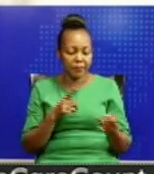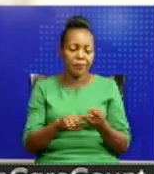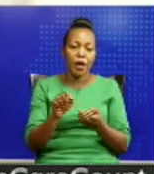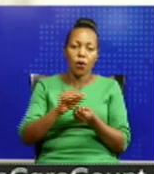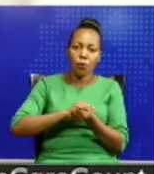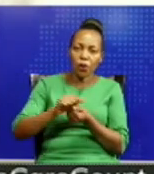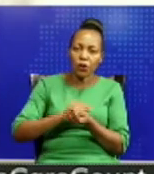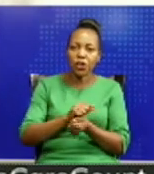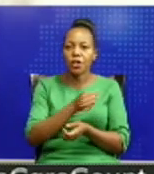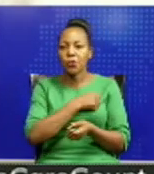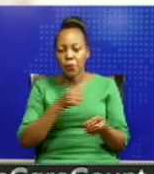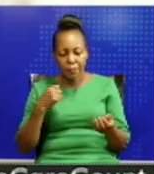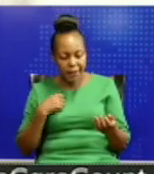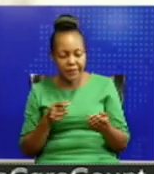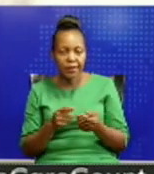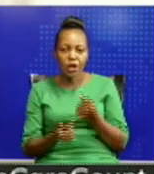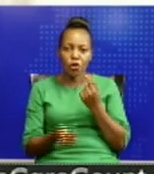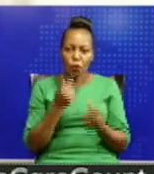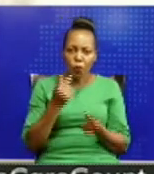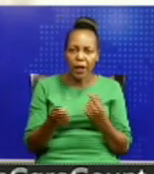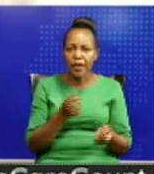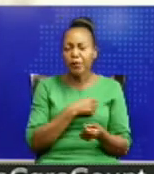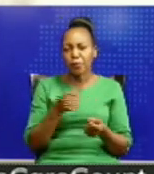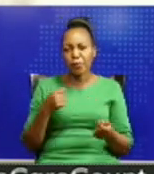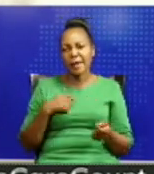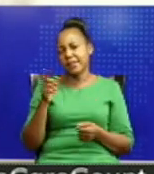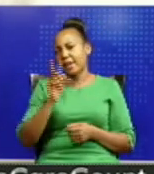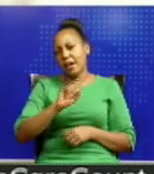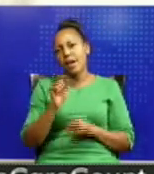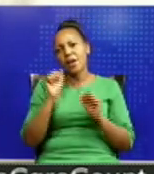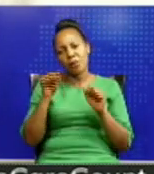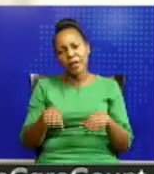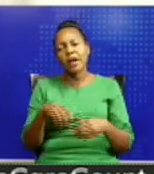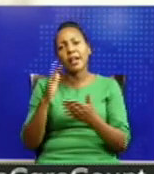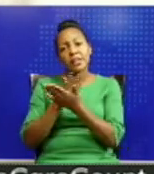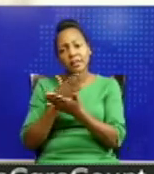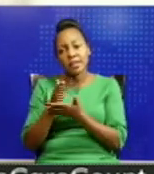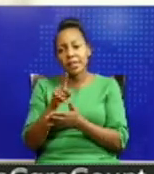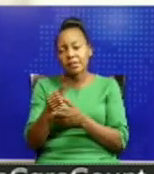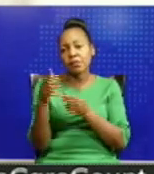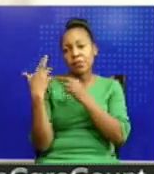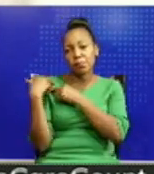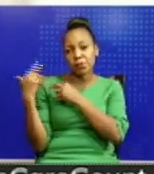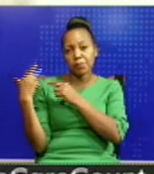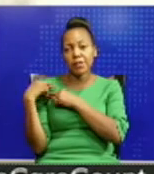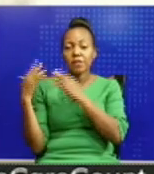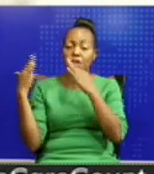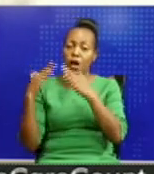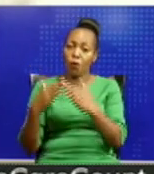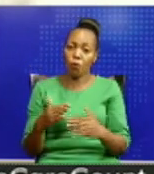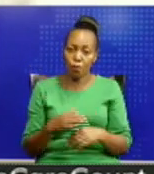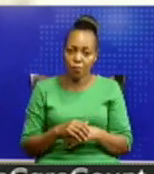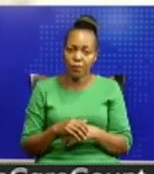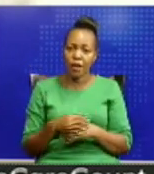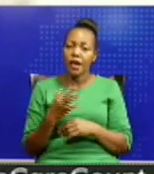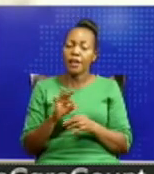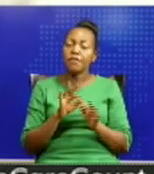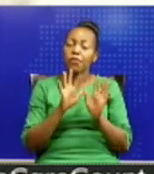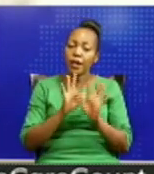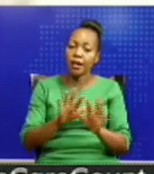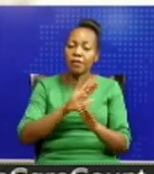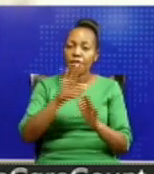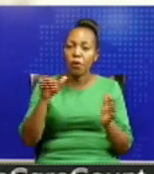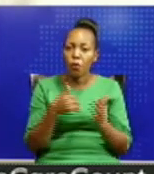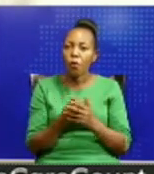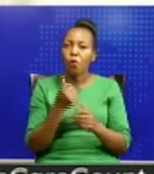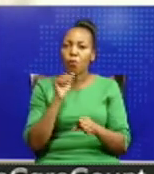washing, cooking. We should be able to share these responsibilities, because actually, if we leave all this